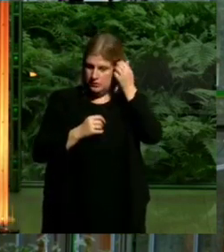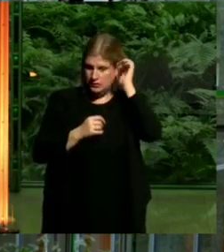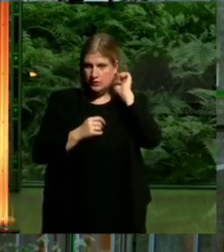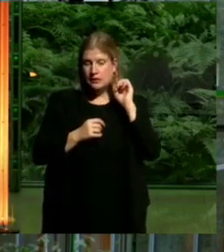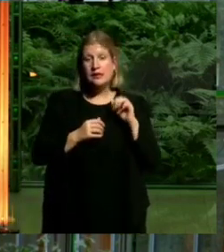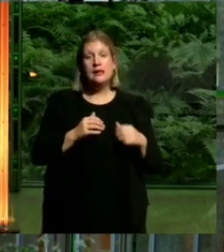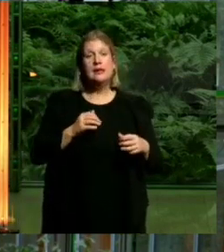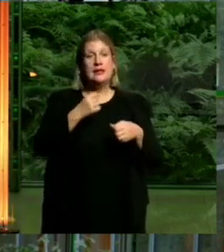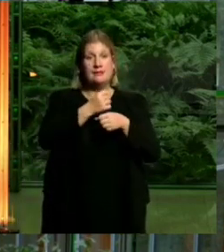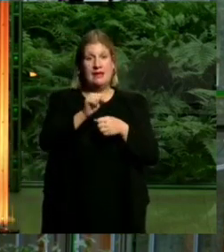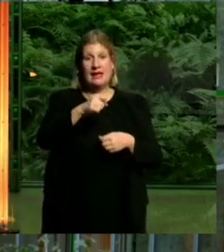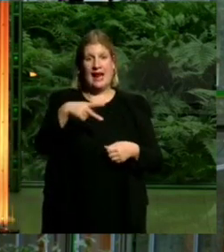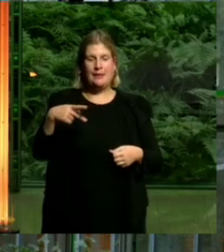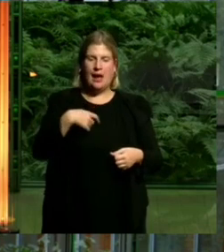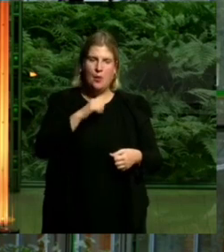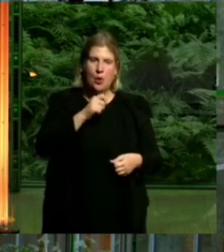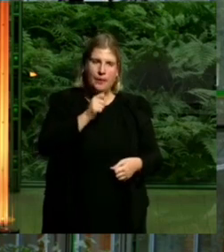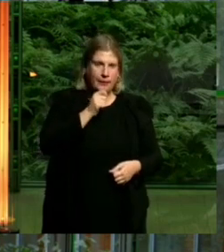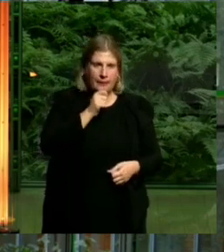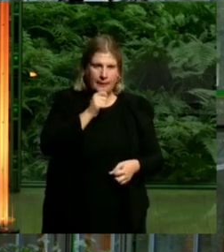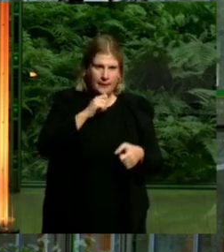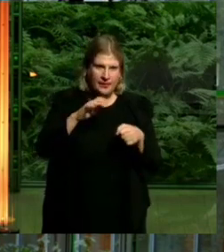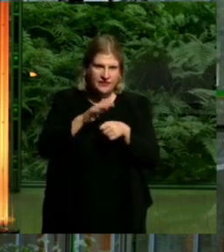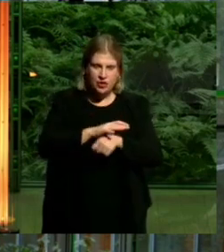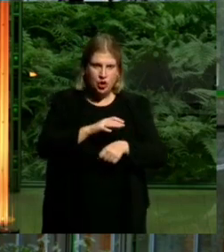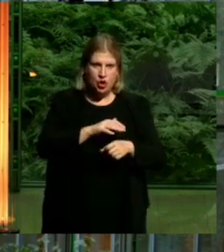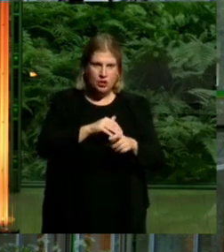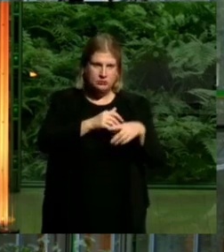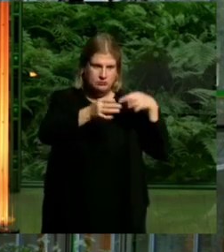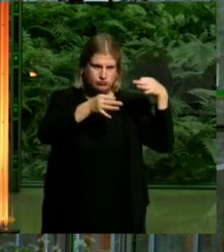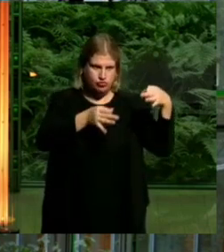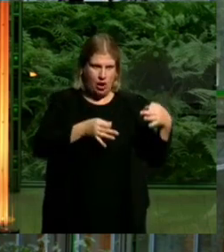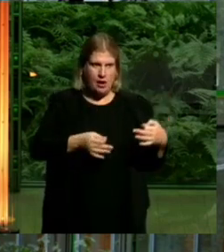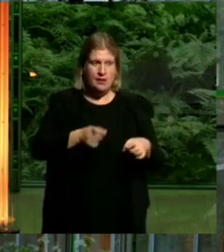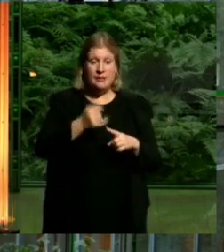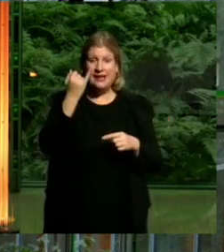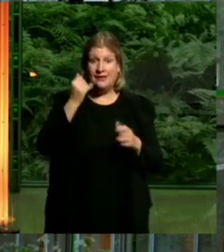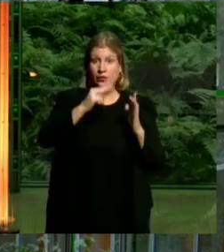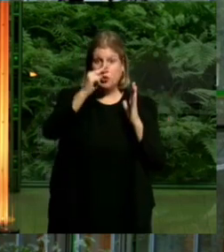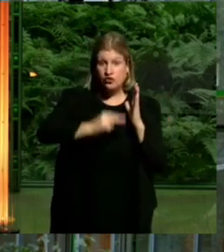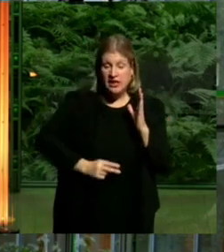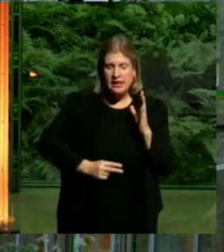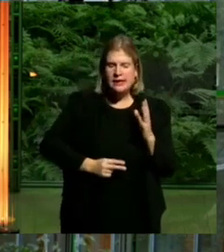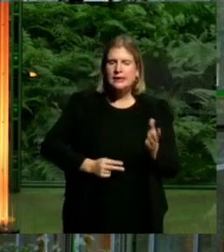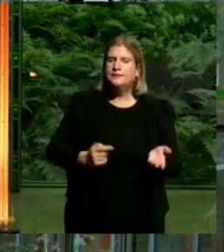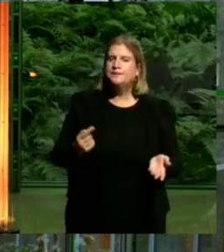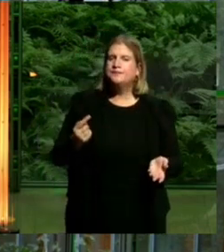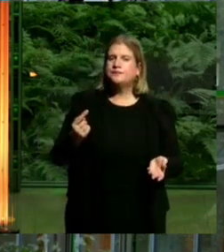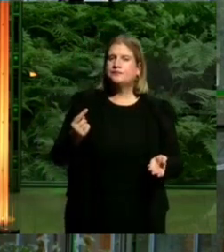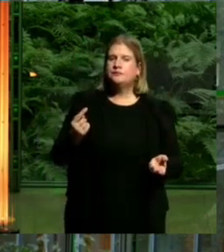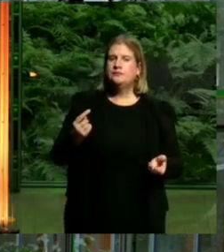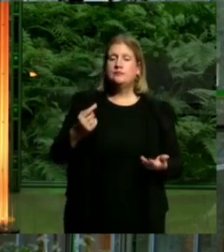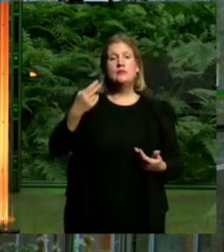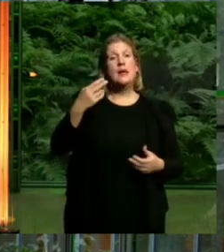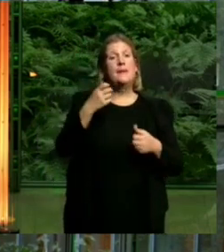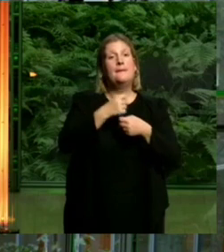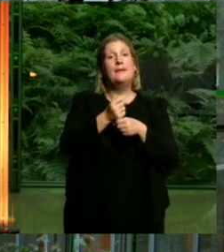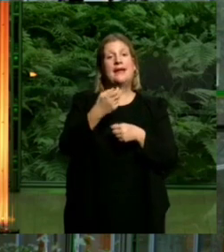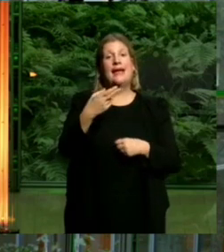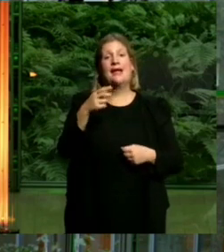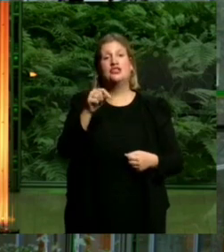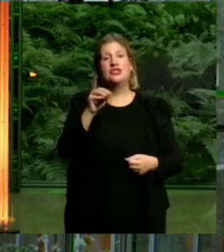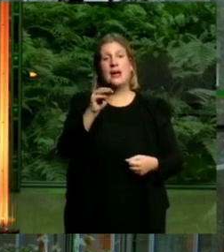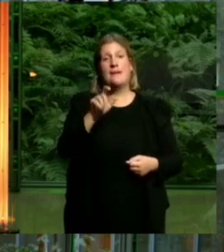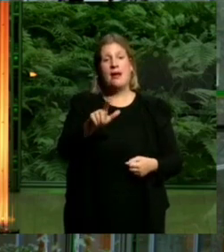dictate the whole prompt. But at the end, if you read this prompt, all it's saying is, hey, you create an HTML